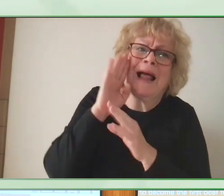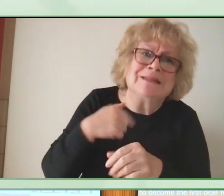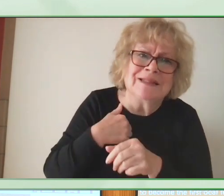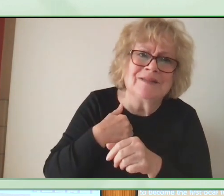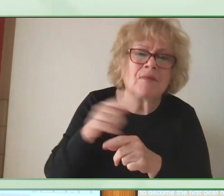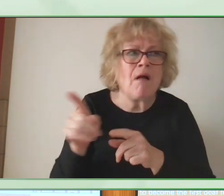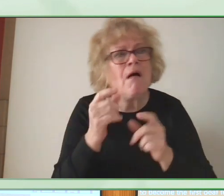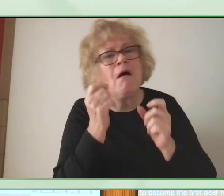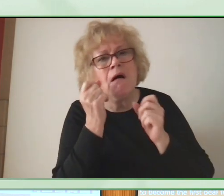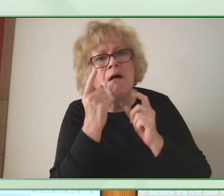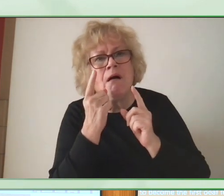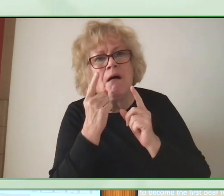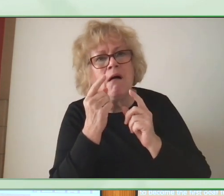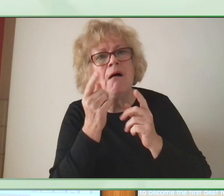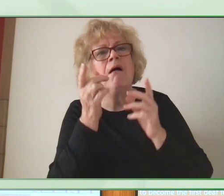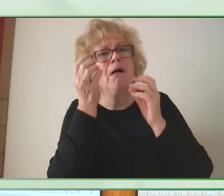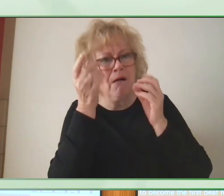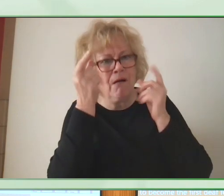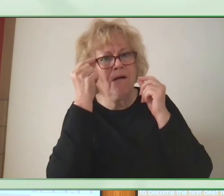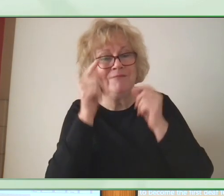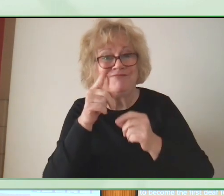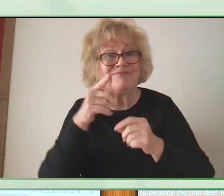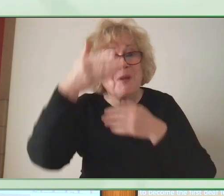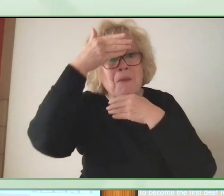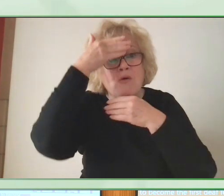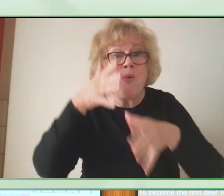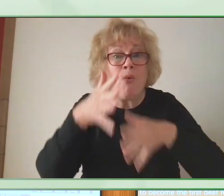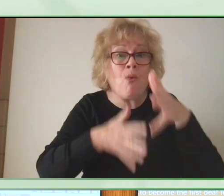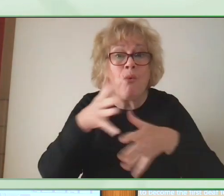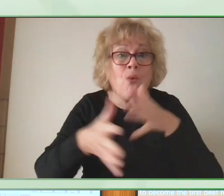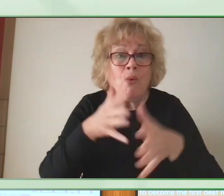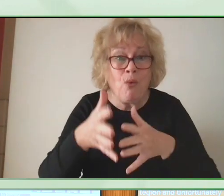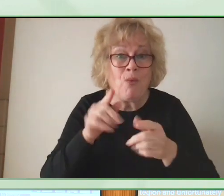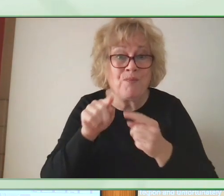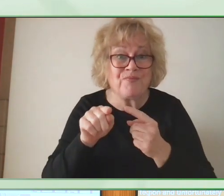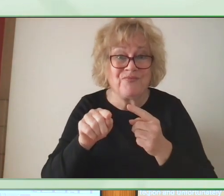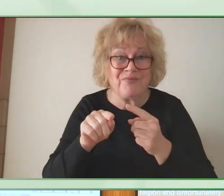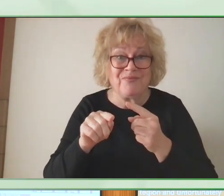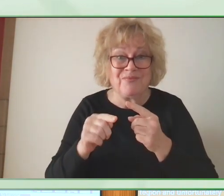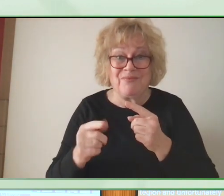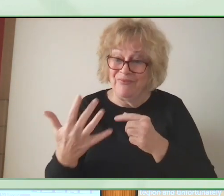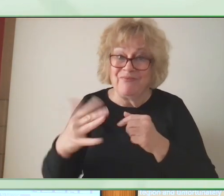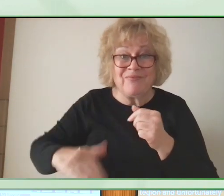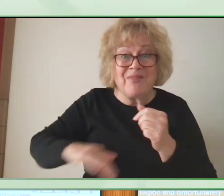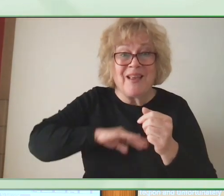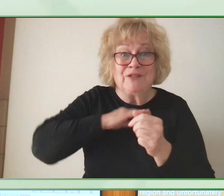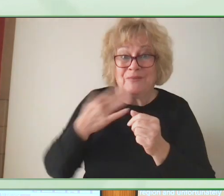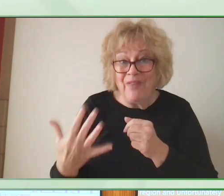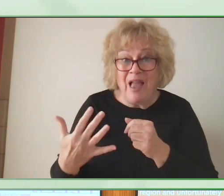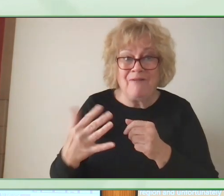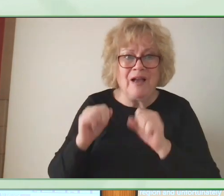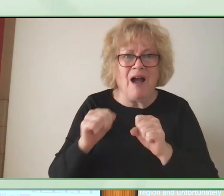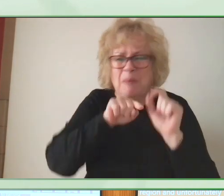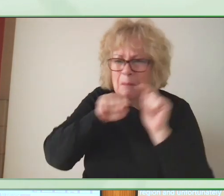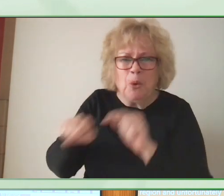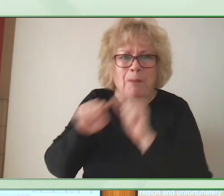accessibility challenge. Safa joined a ALNOUR training program and excelled in the embroidery training,